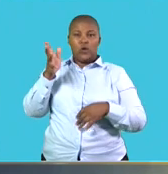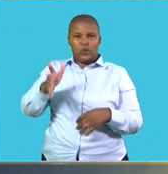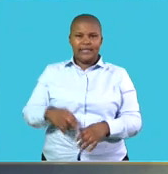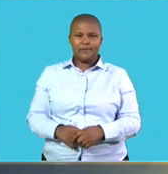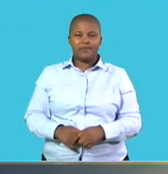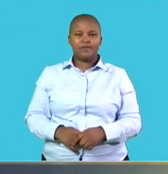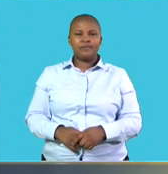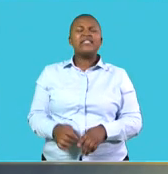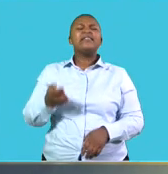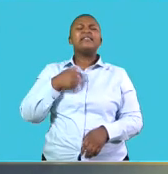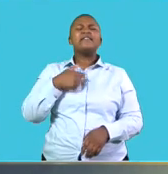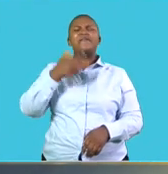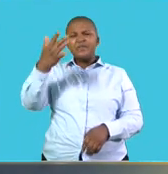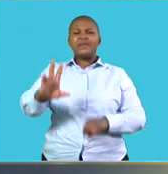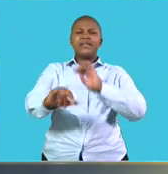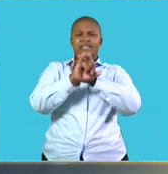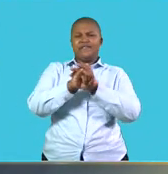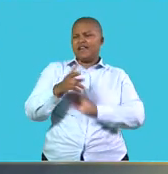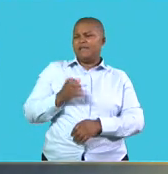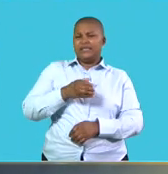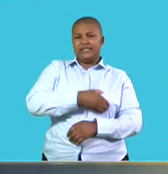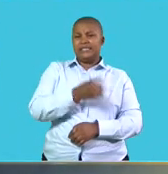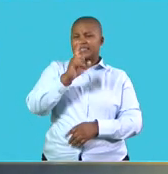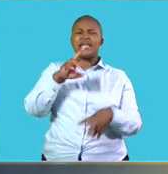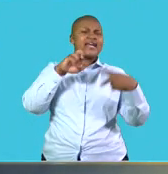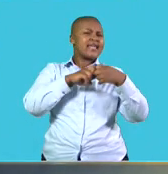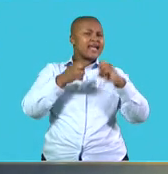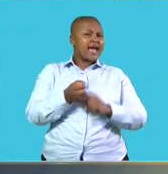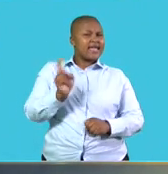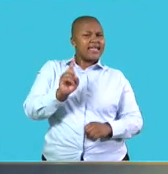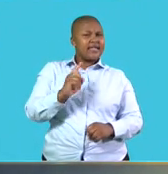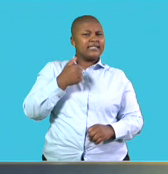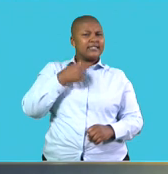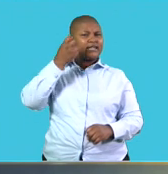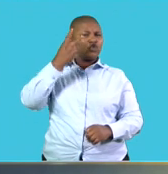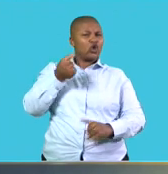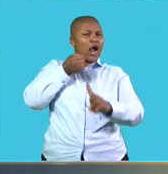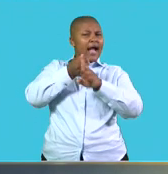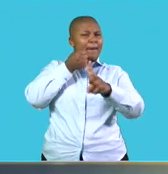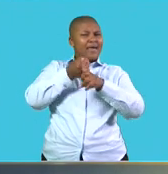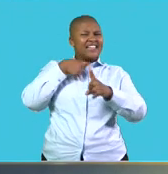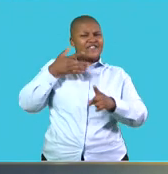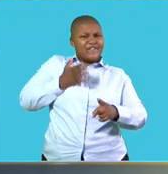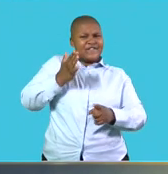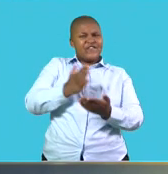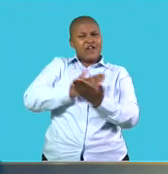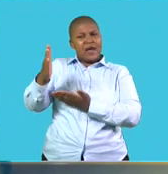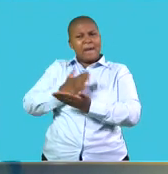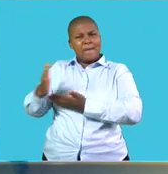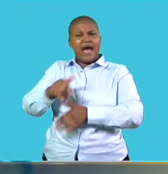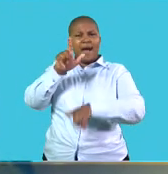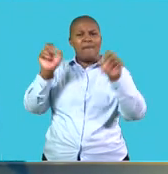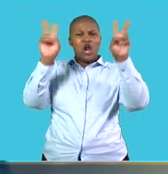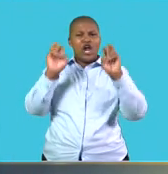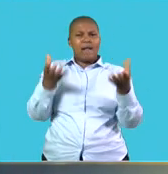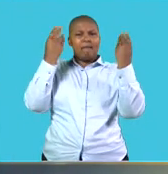that the problem here is that there was a deliberate campaign to remove our people from the electricity